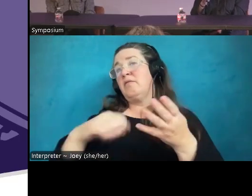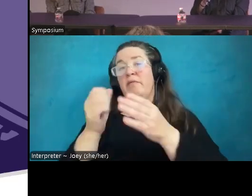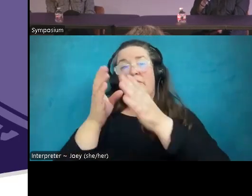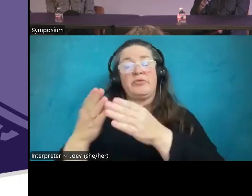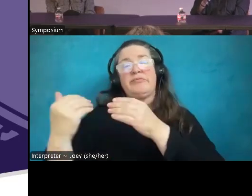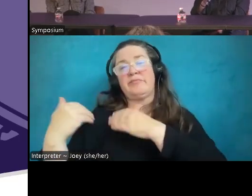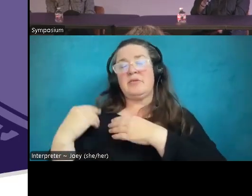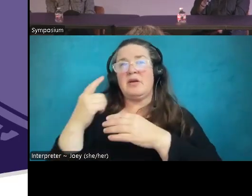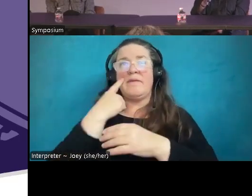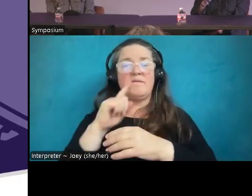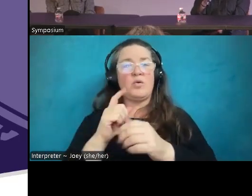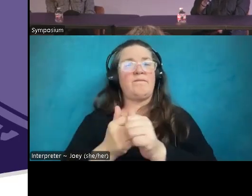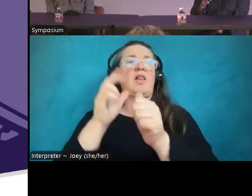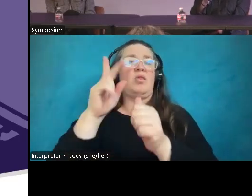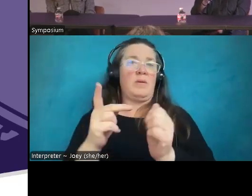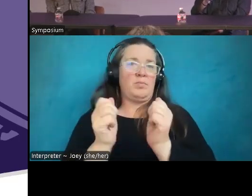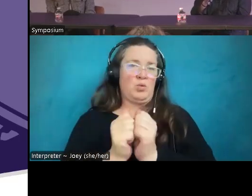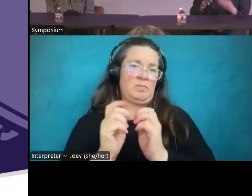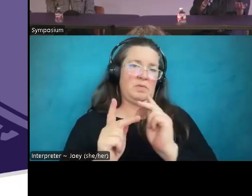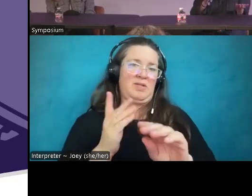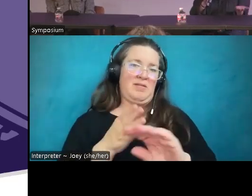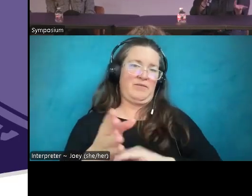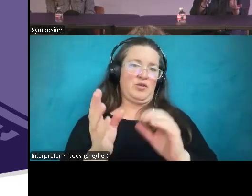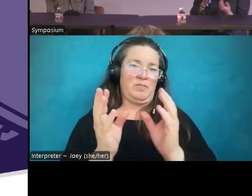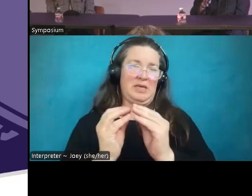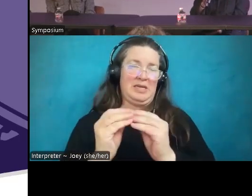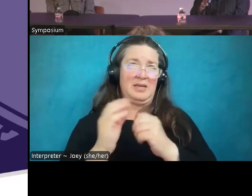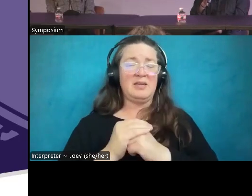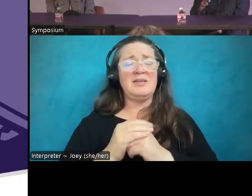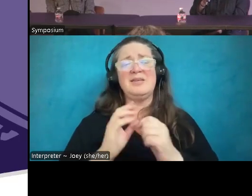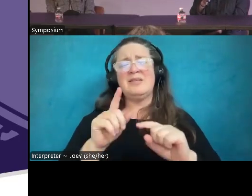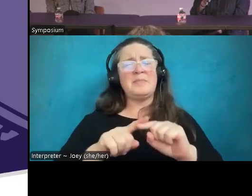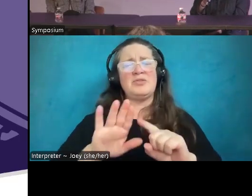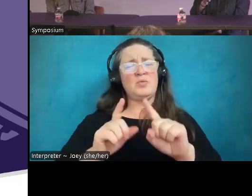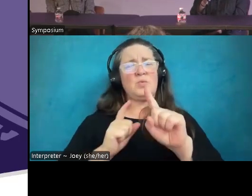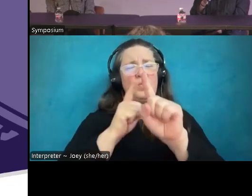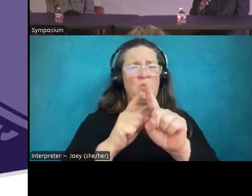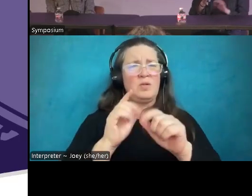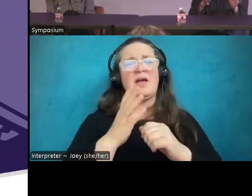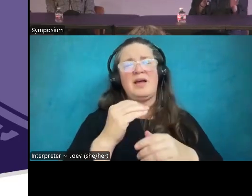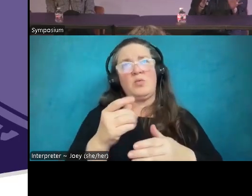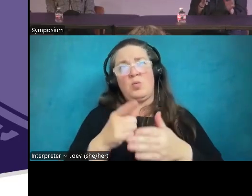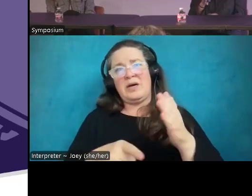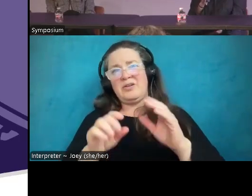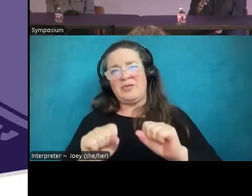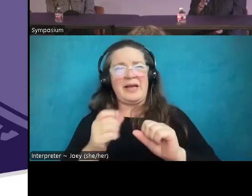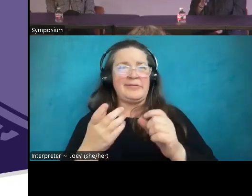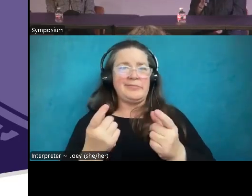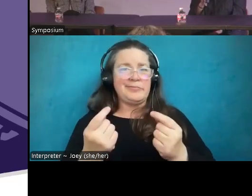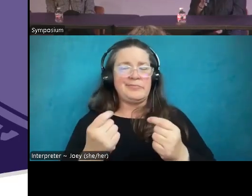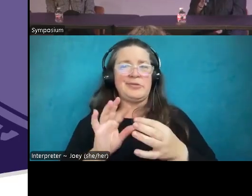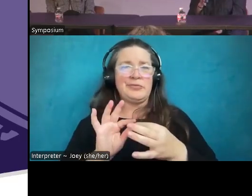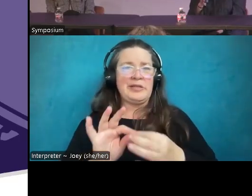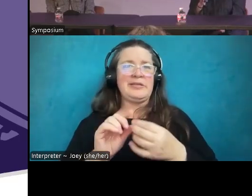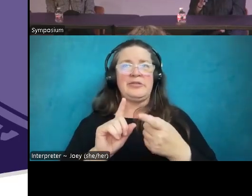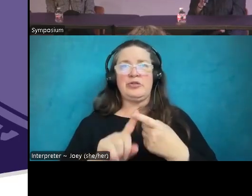problem you're presenting with and what you're trying to accomplish and what's available to you in terms of strategies or accommodations in the workplace.